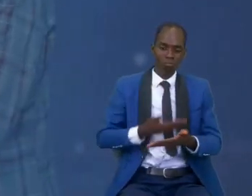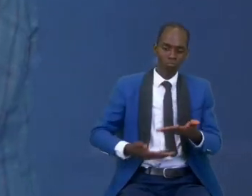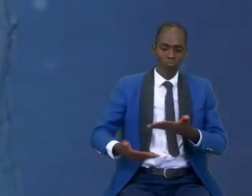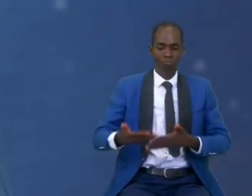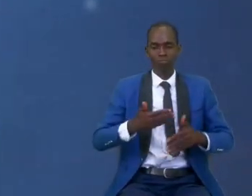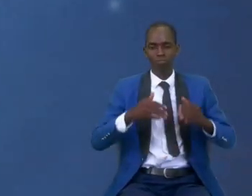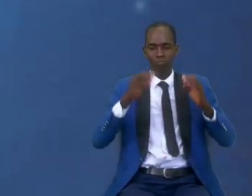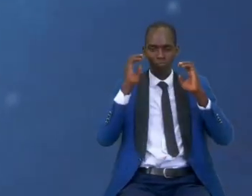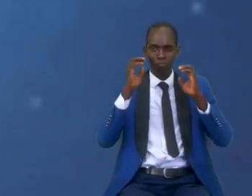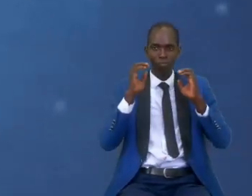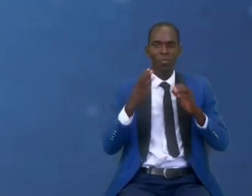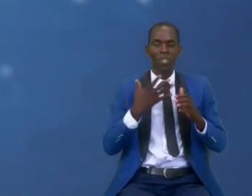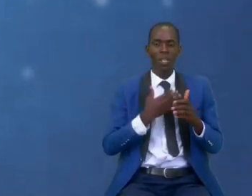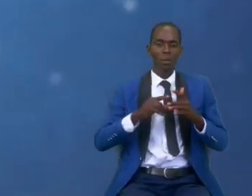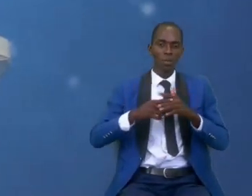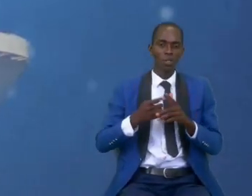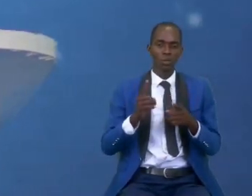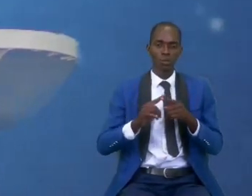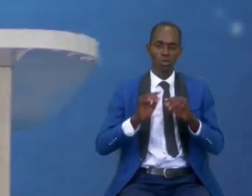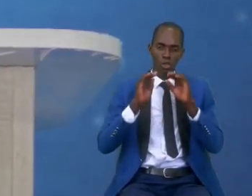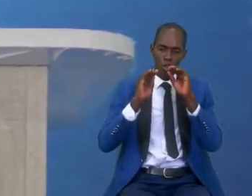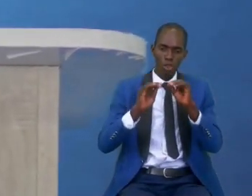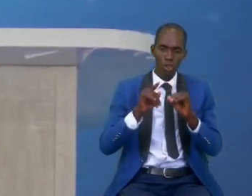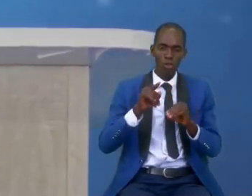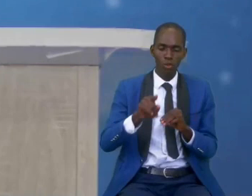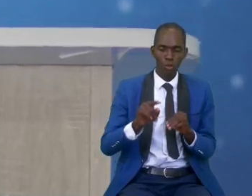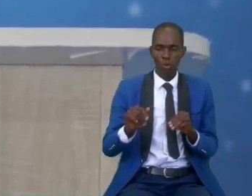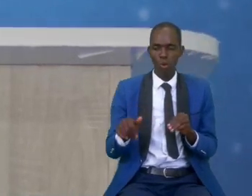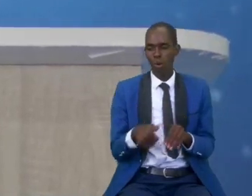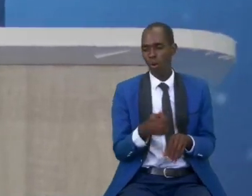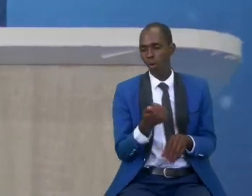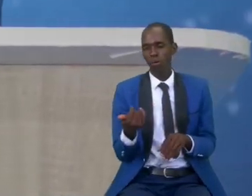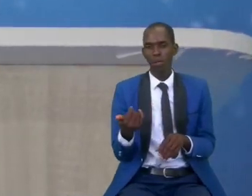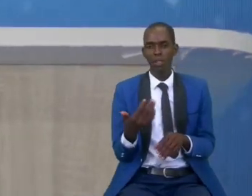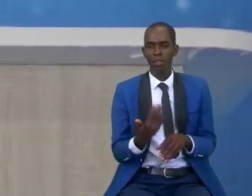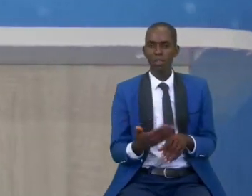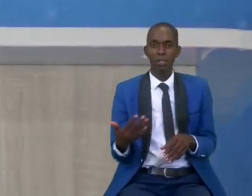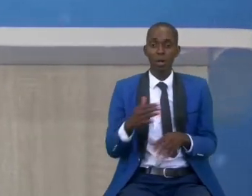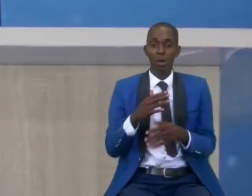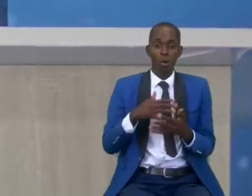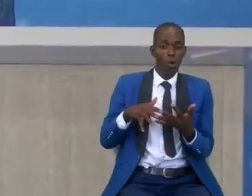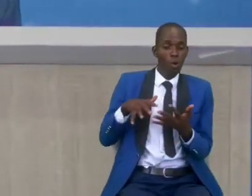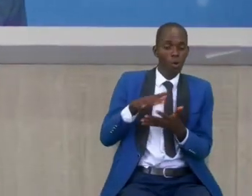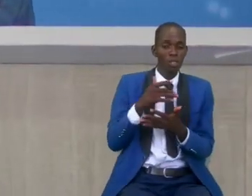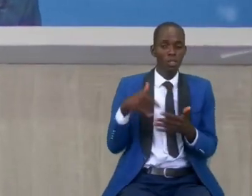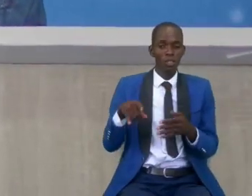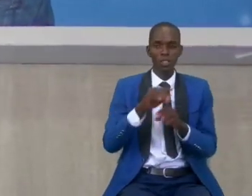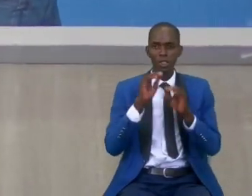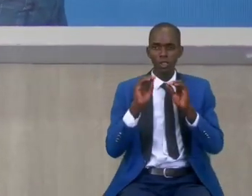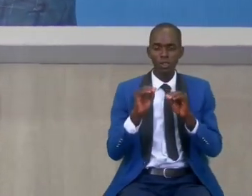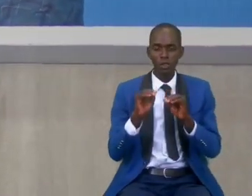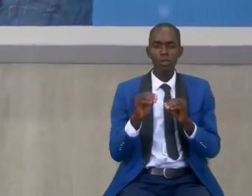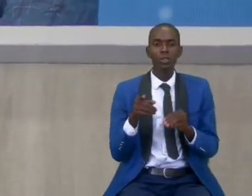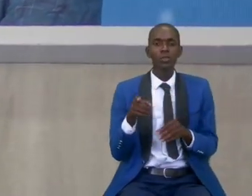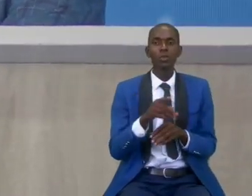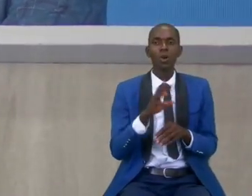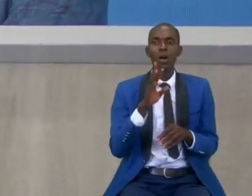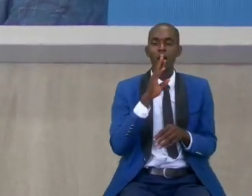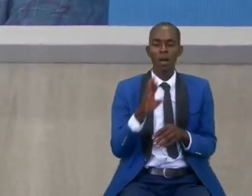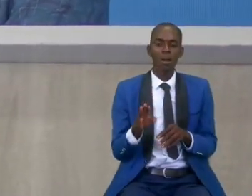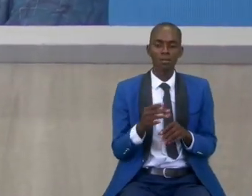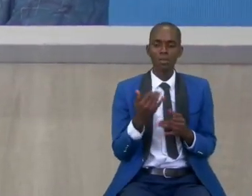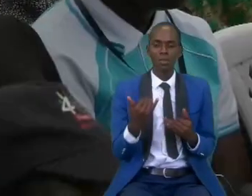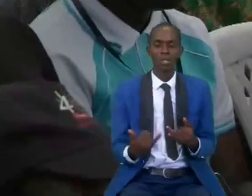And those things they teach you, you are deformed by inventions